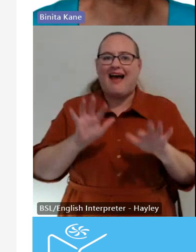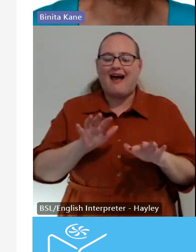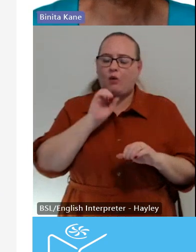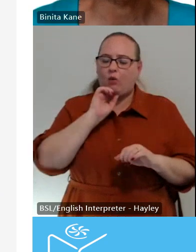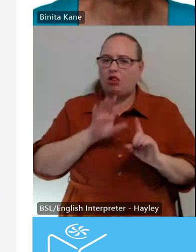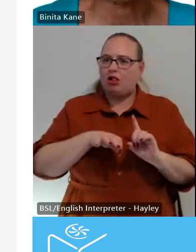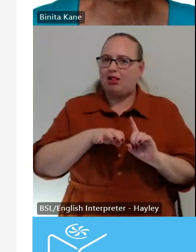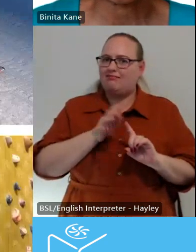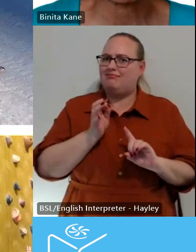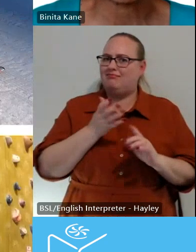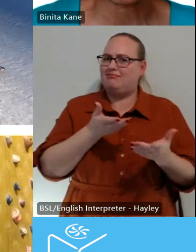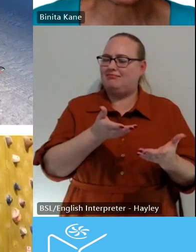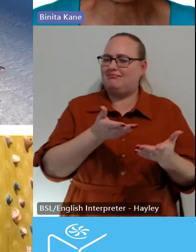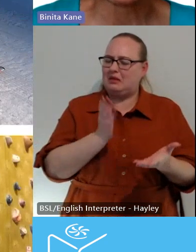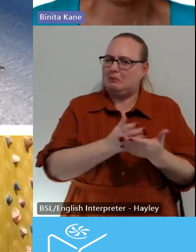slide.